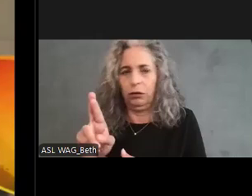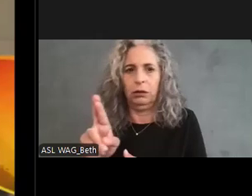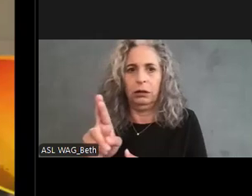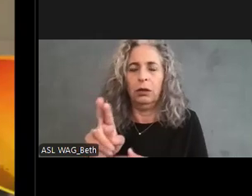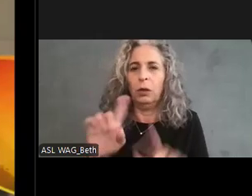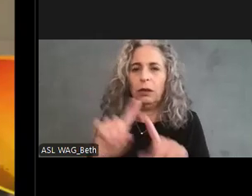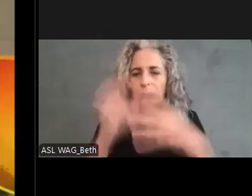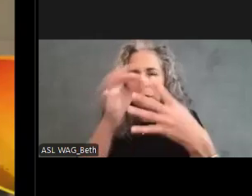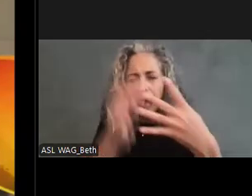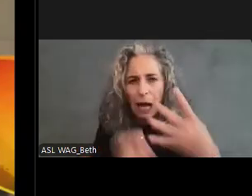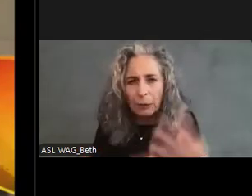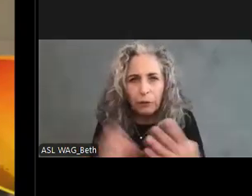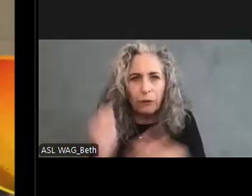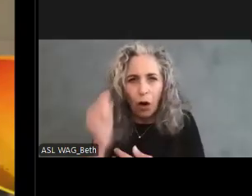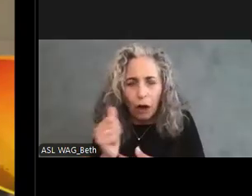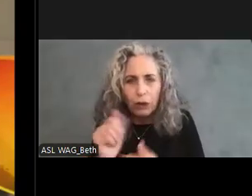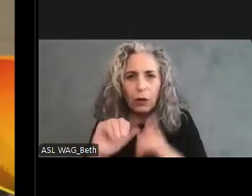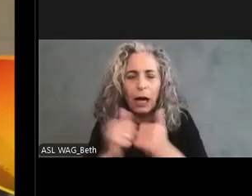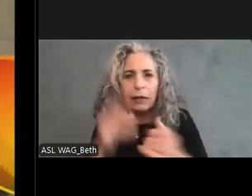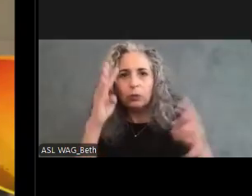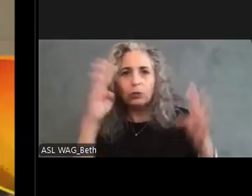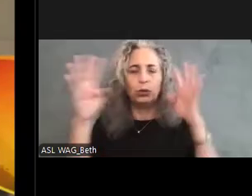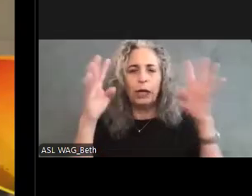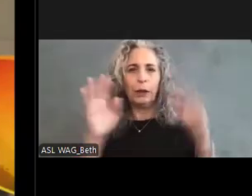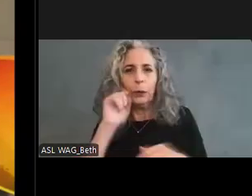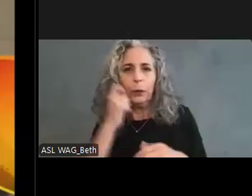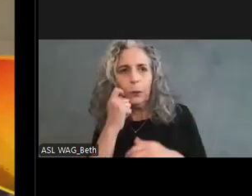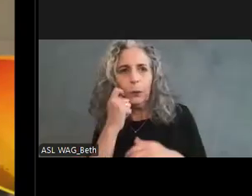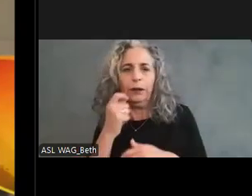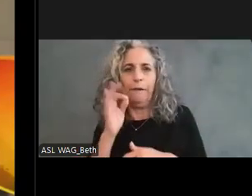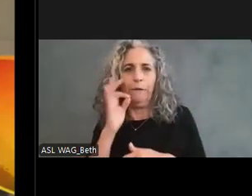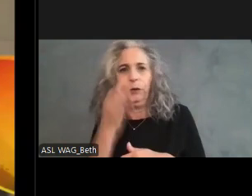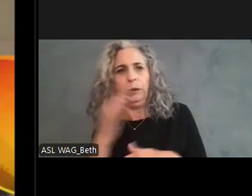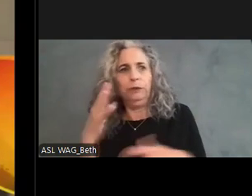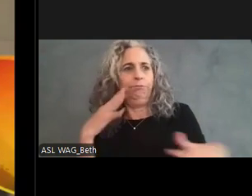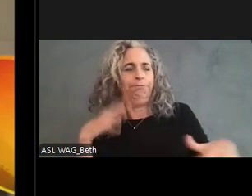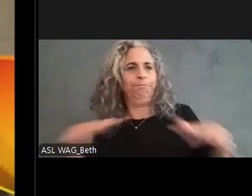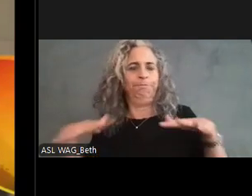options we have and having to create a really cool 3D soundscape?